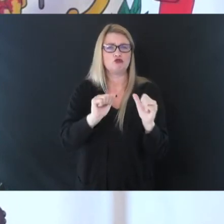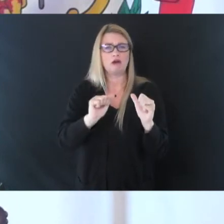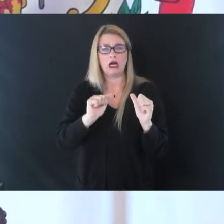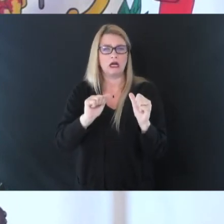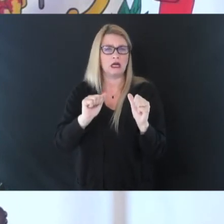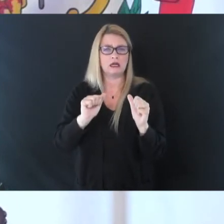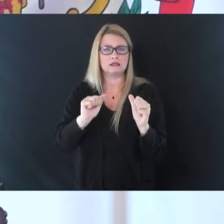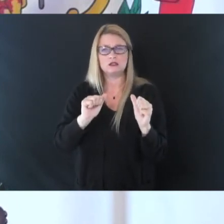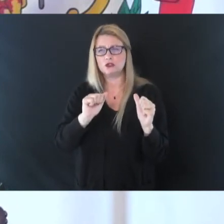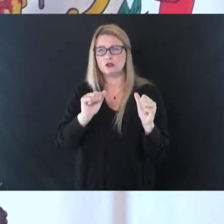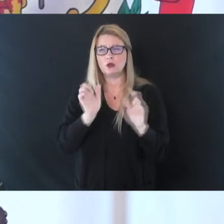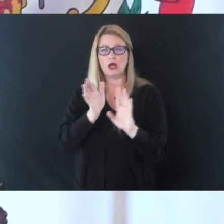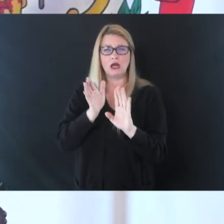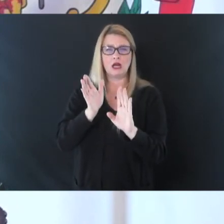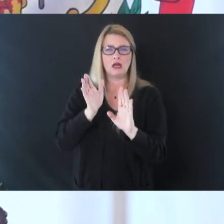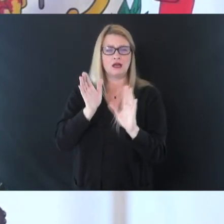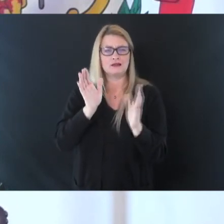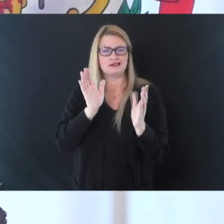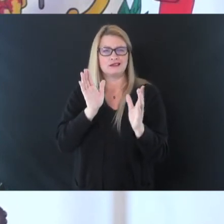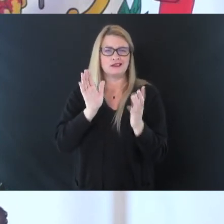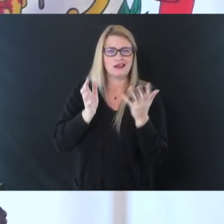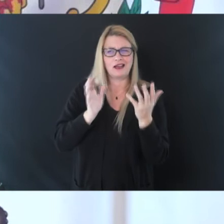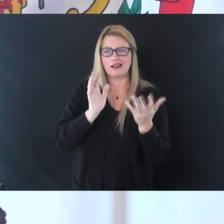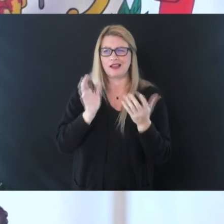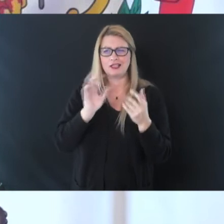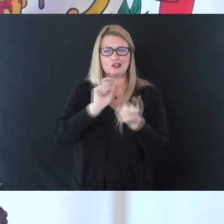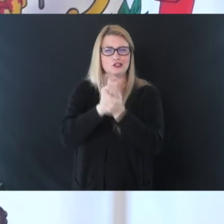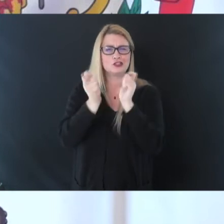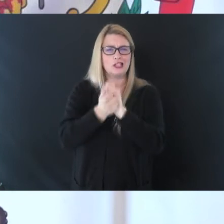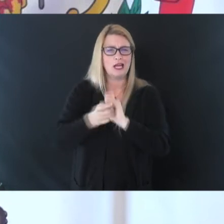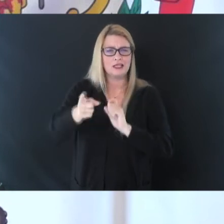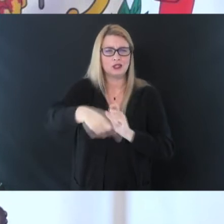home. Because you see, at the end of the day,